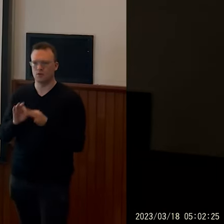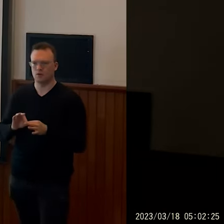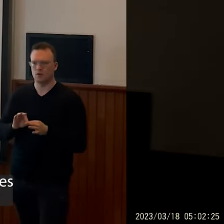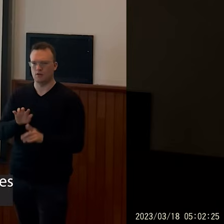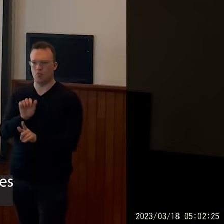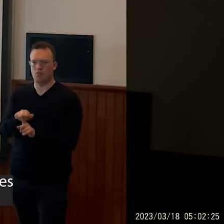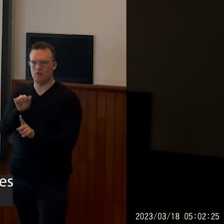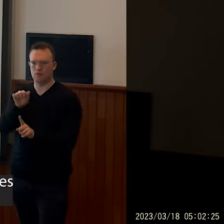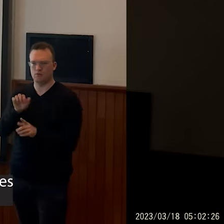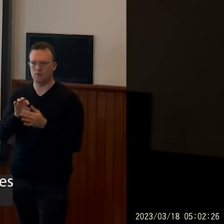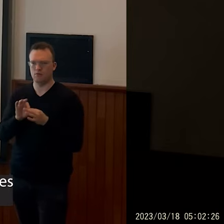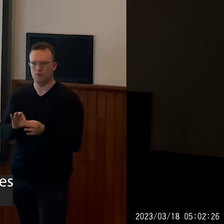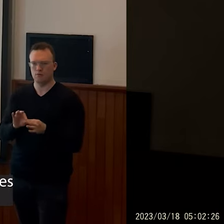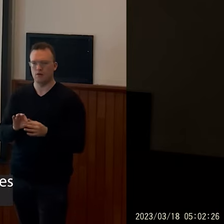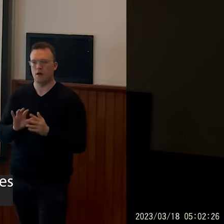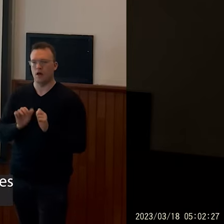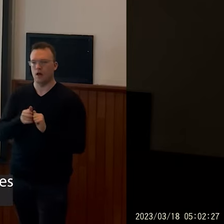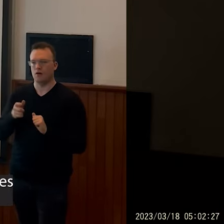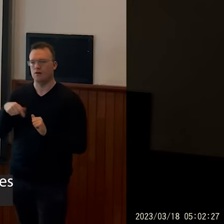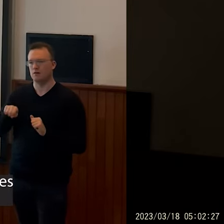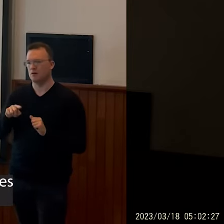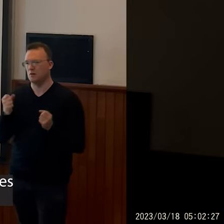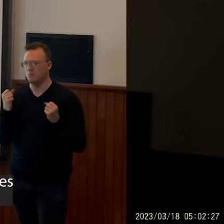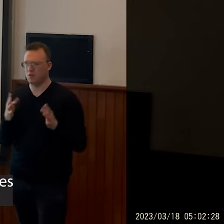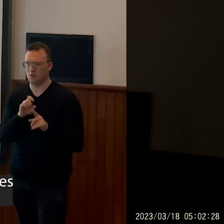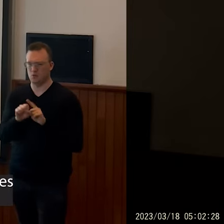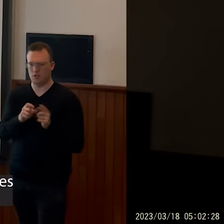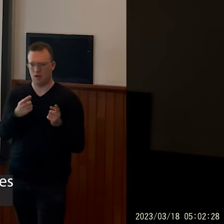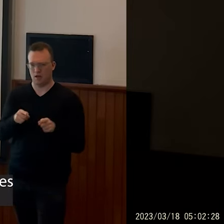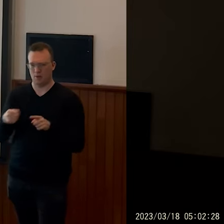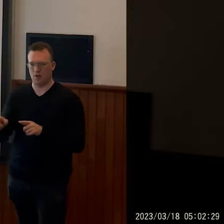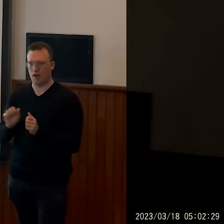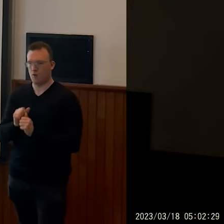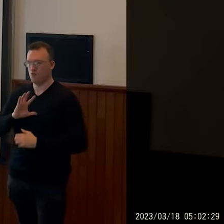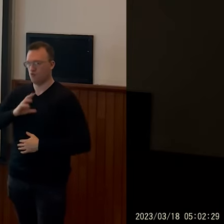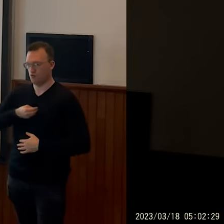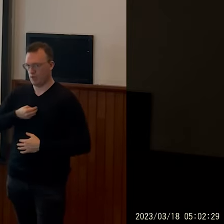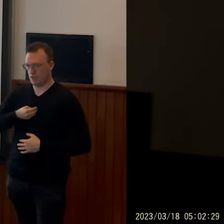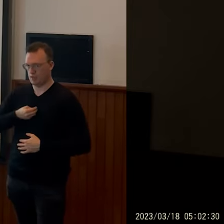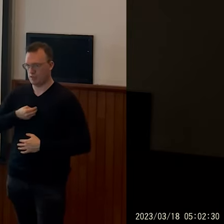deception, about how there was a lot of cases of how